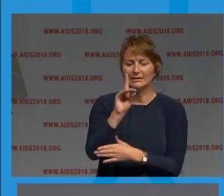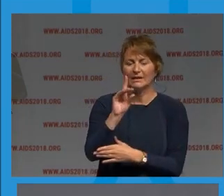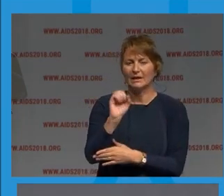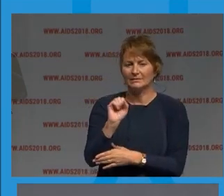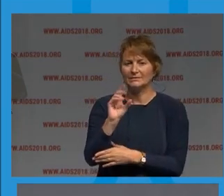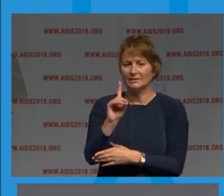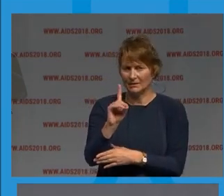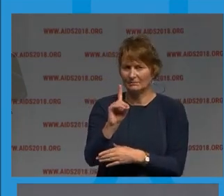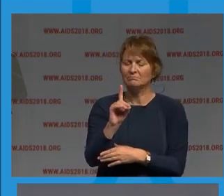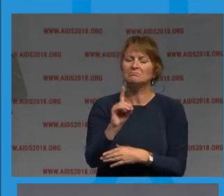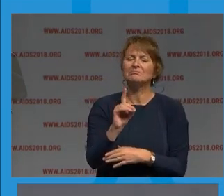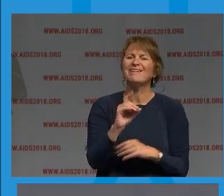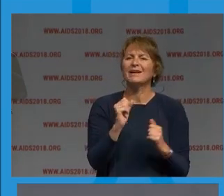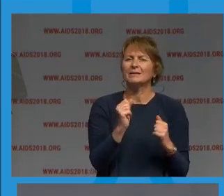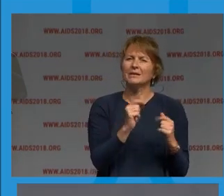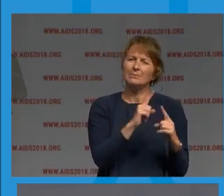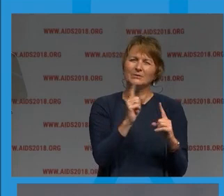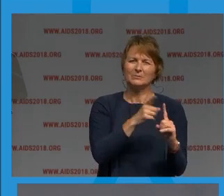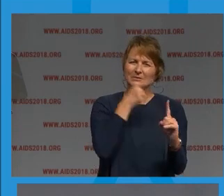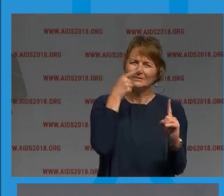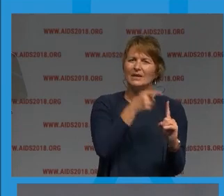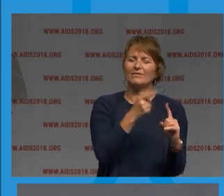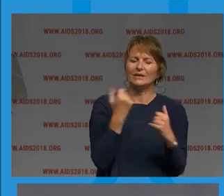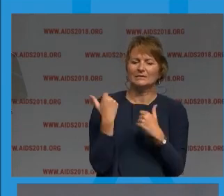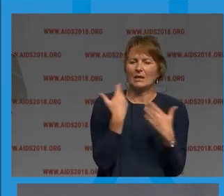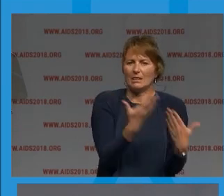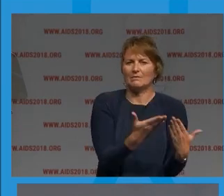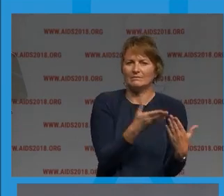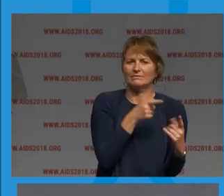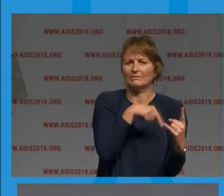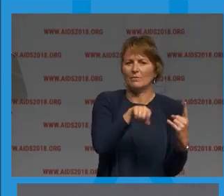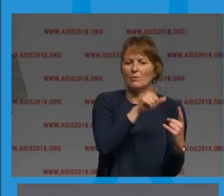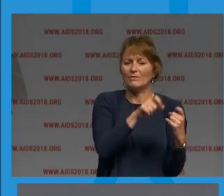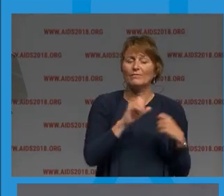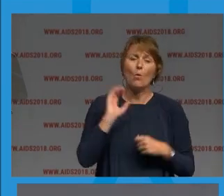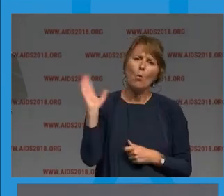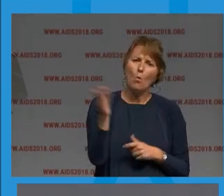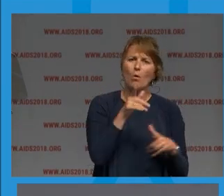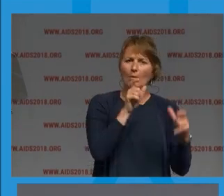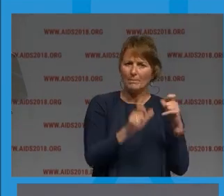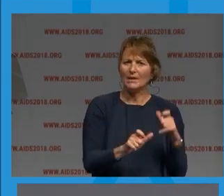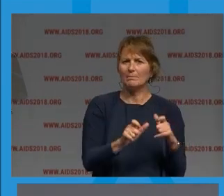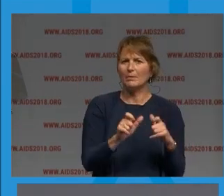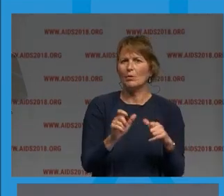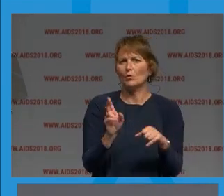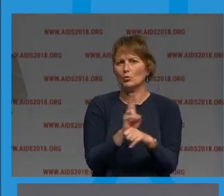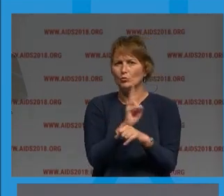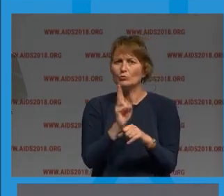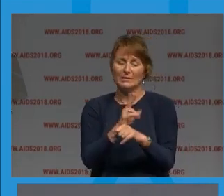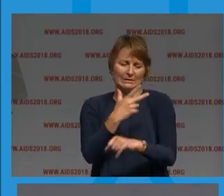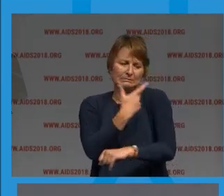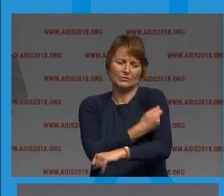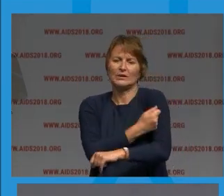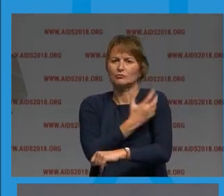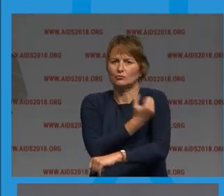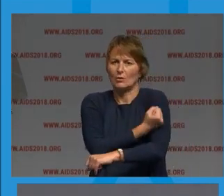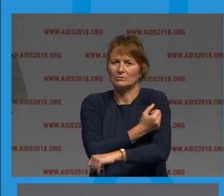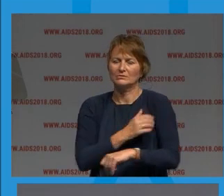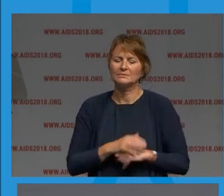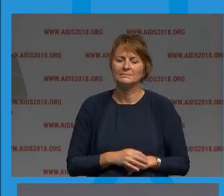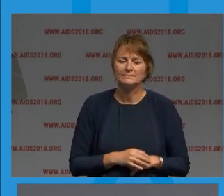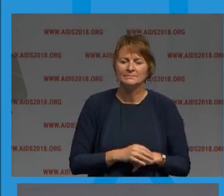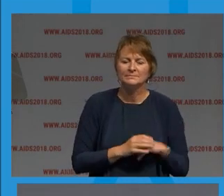slide is a list of necessary elements of such services for all PIWIDs, and on the right, additional services specific